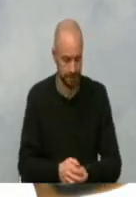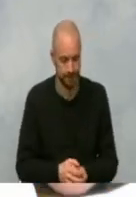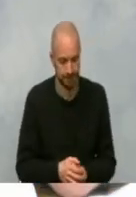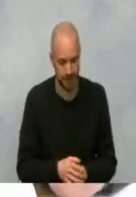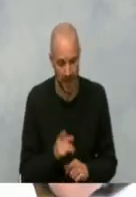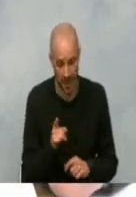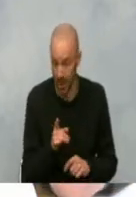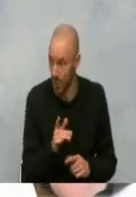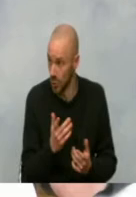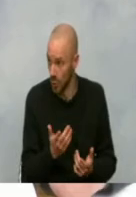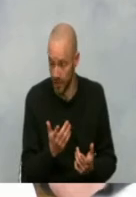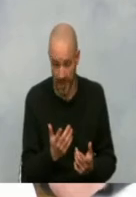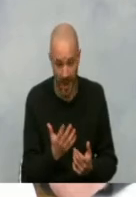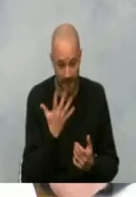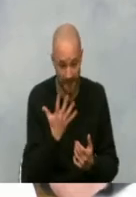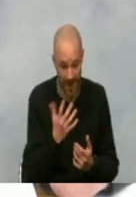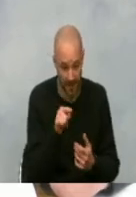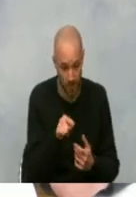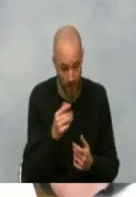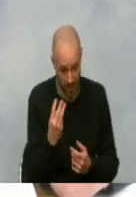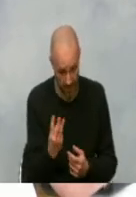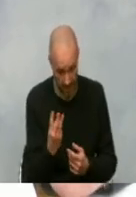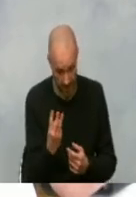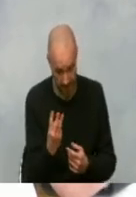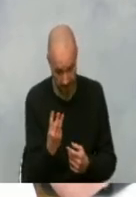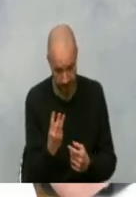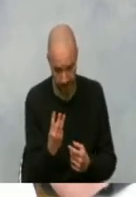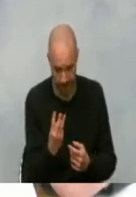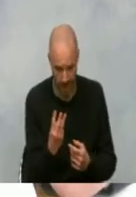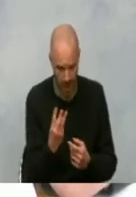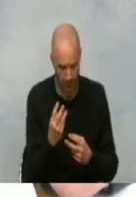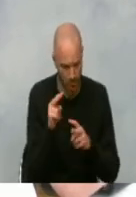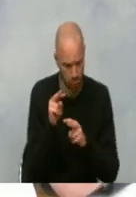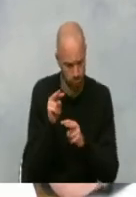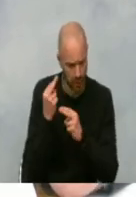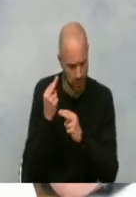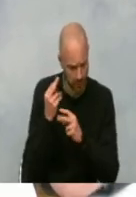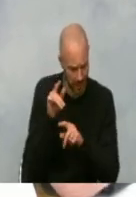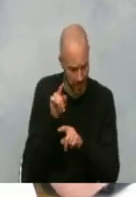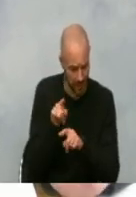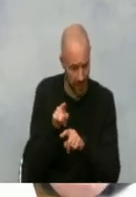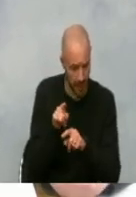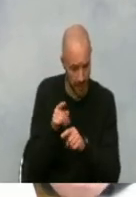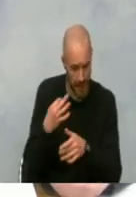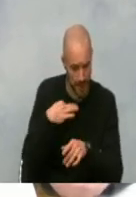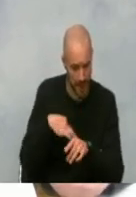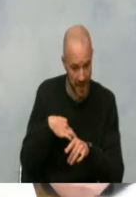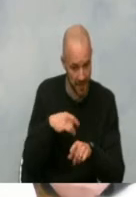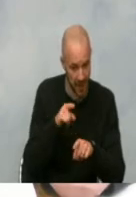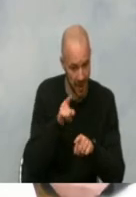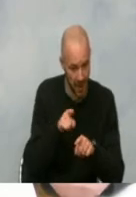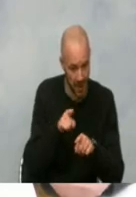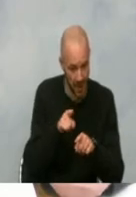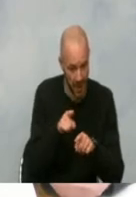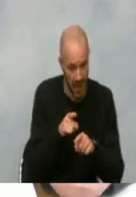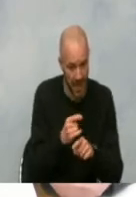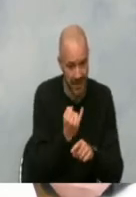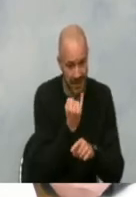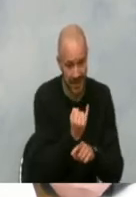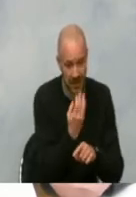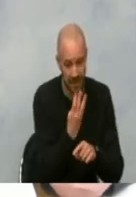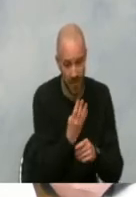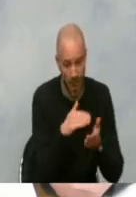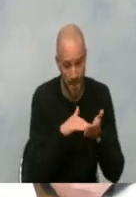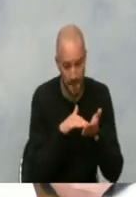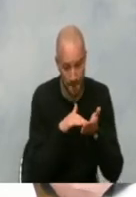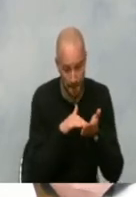So at 5.3, on the retrospective benefit, there is a figure of £64 million quoted.